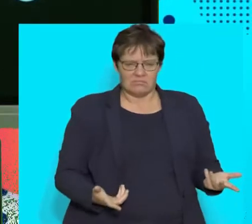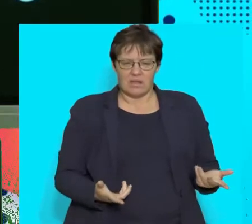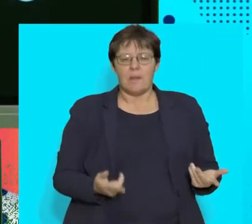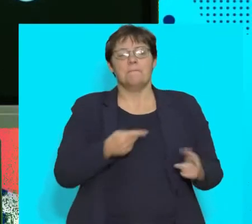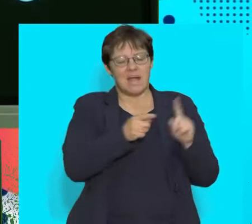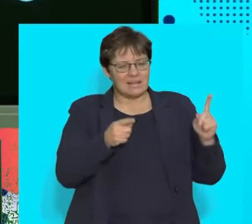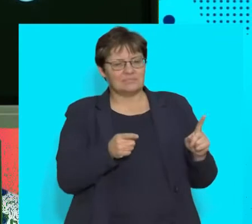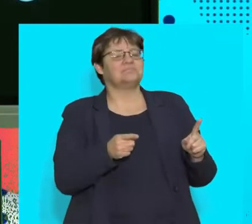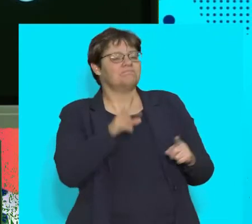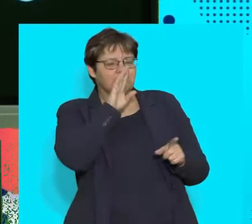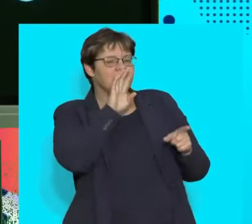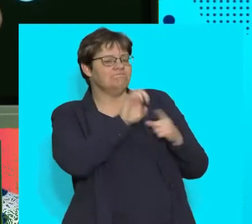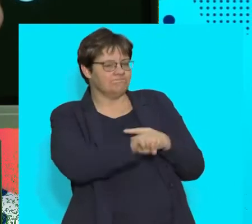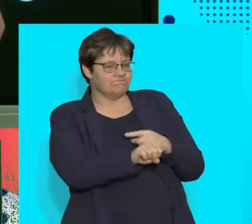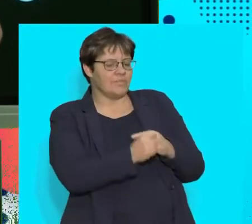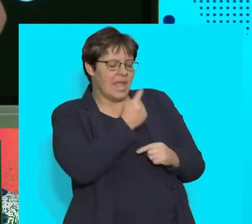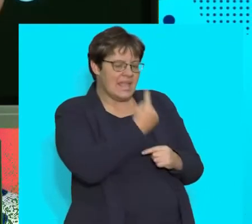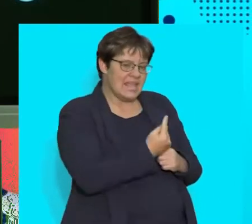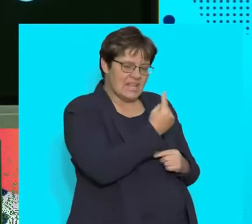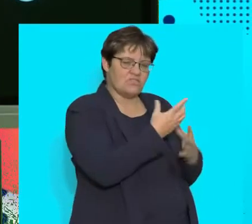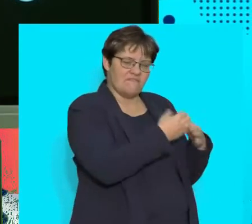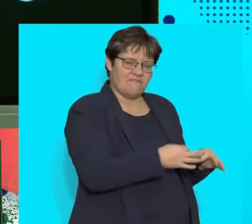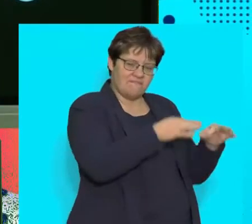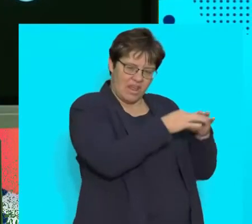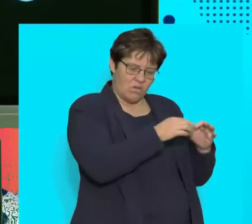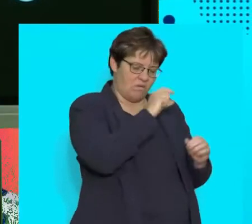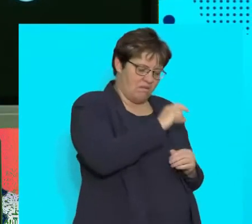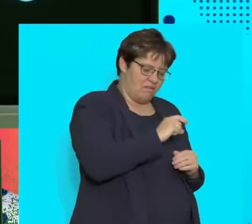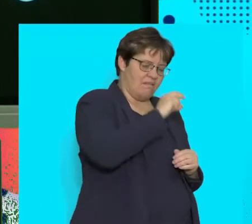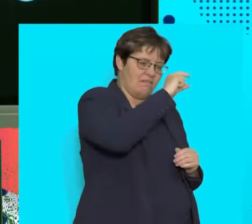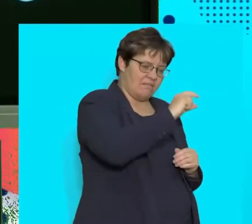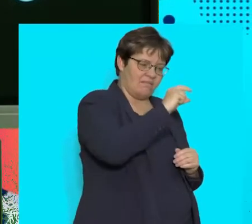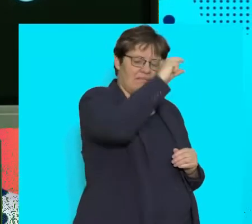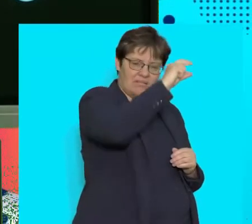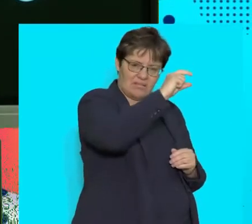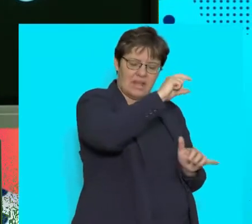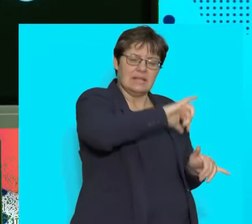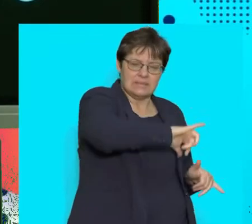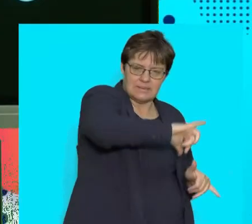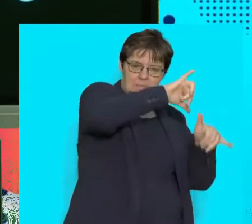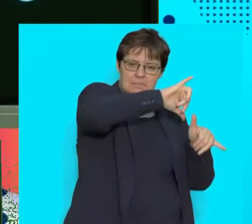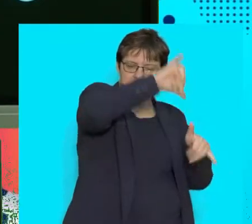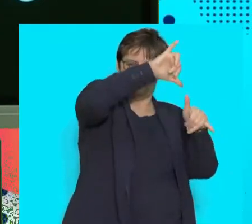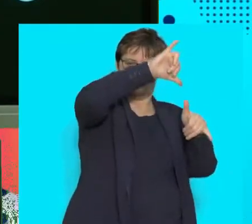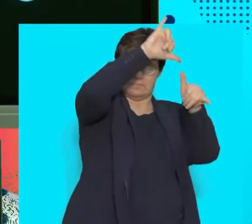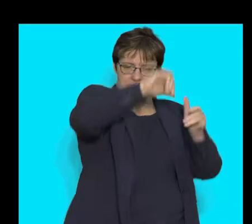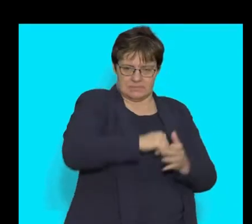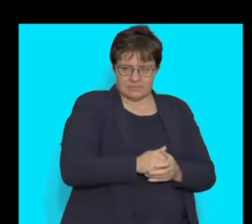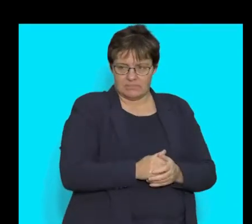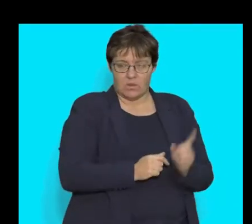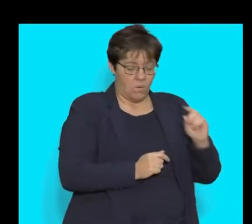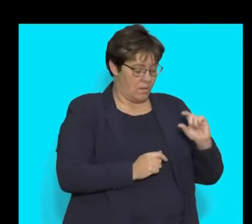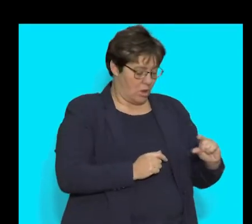But again, we've got to recognize each of the values are at regular intervals. And so 1